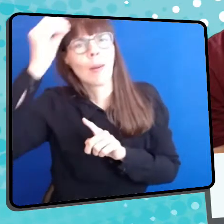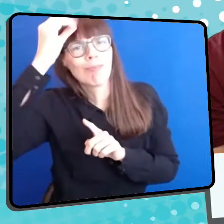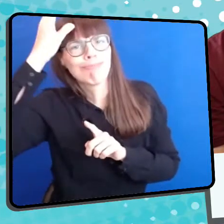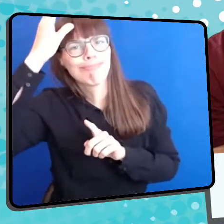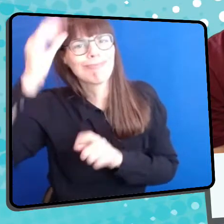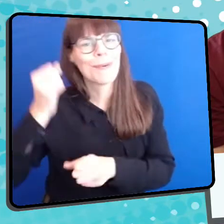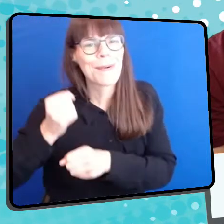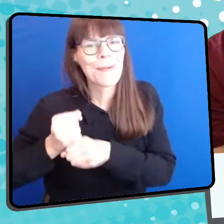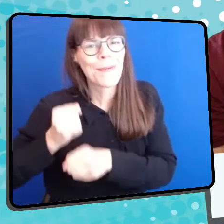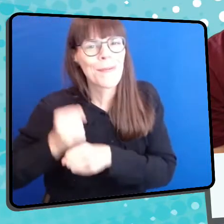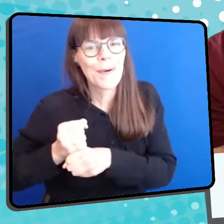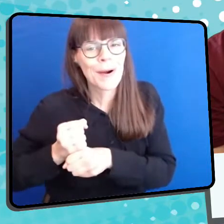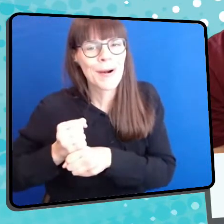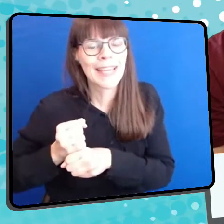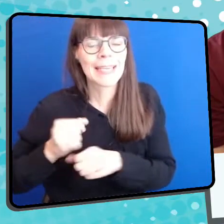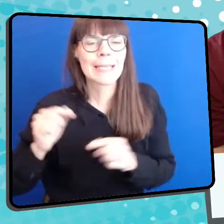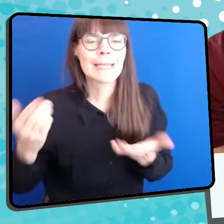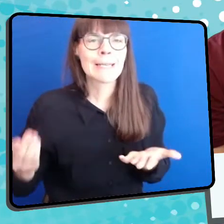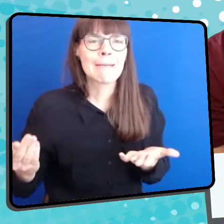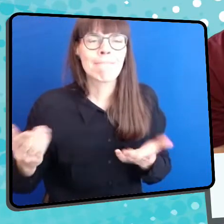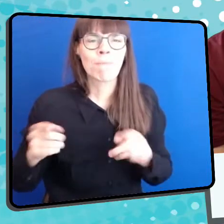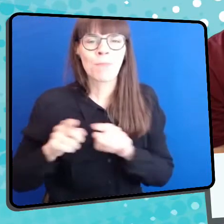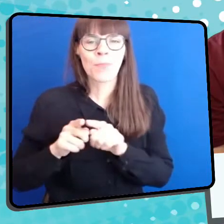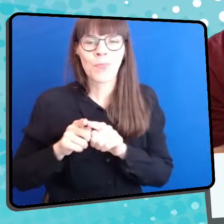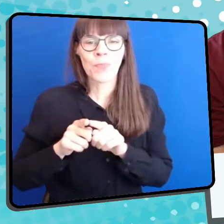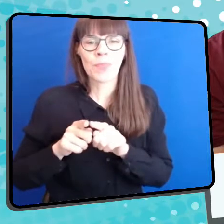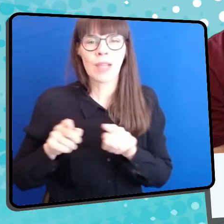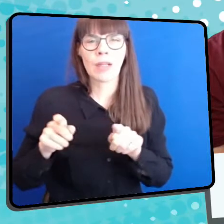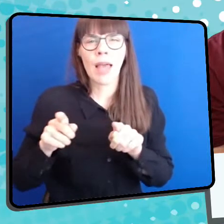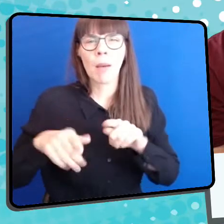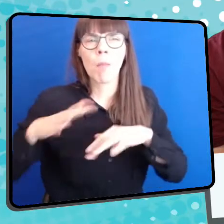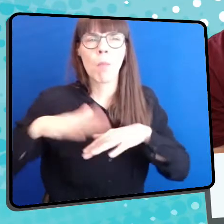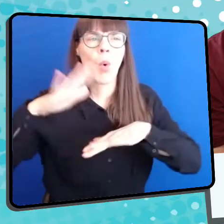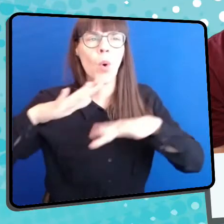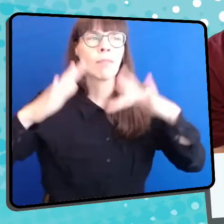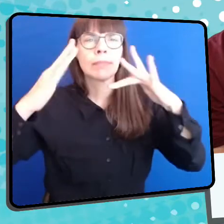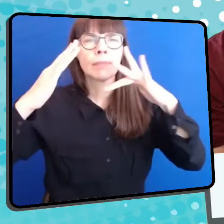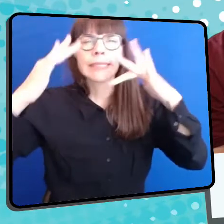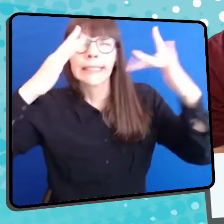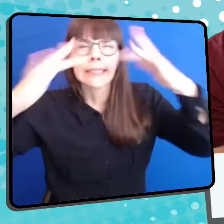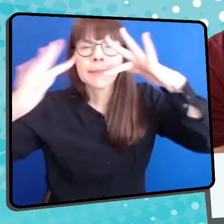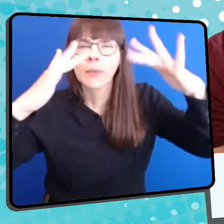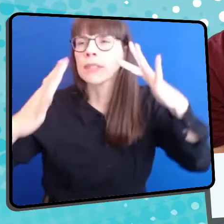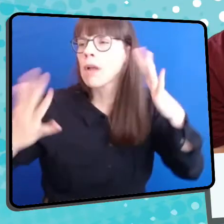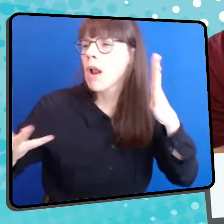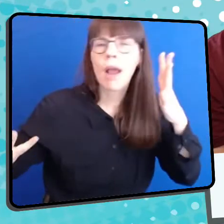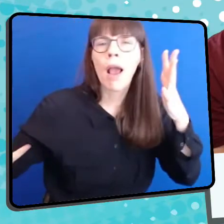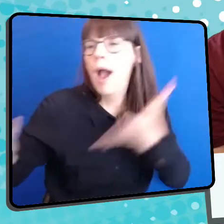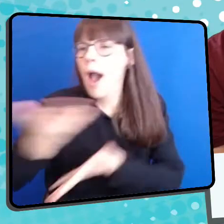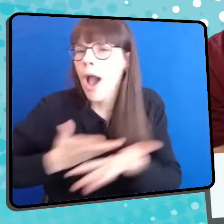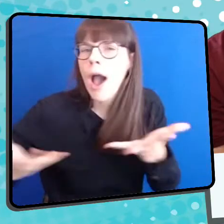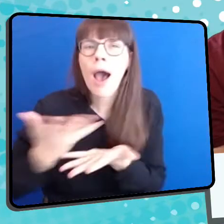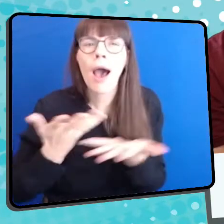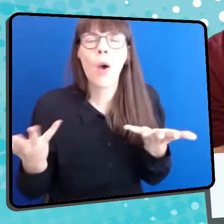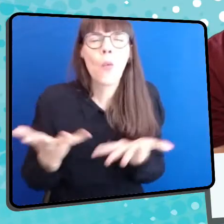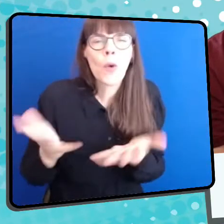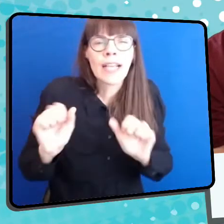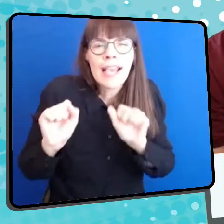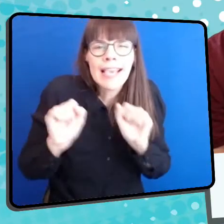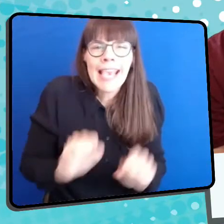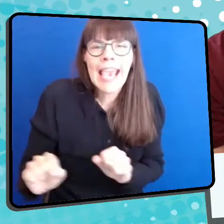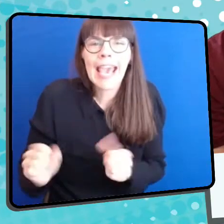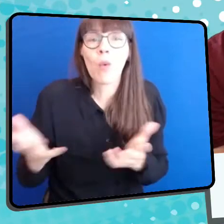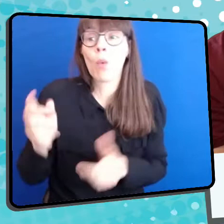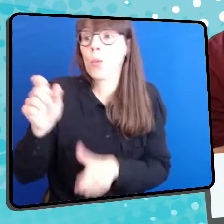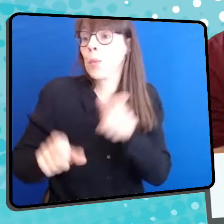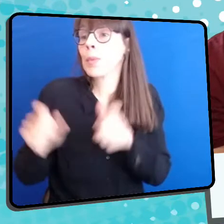not as important to do that like inspirational piece around like what's actually possible in this area. Like what are people doing out